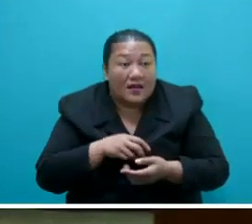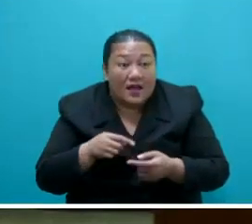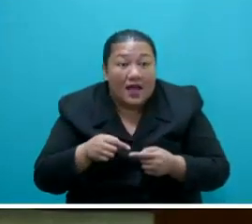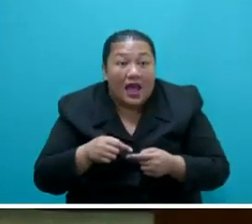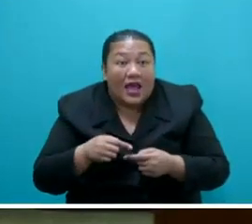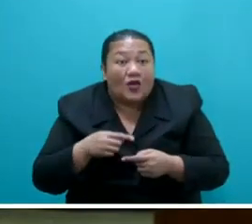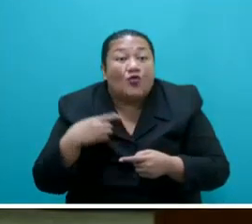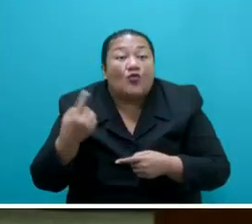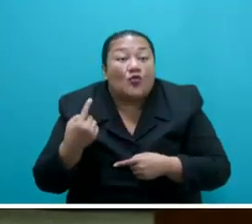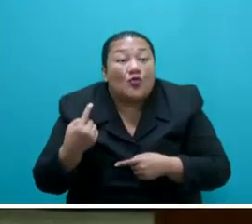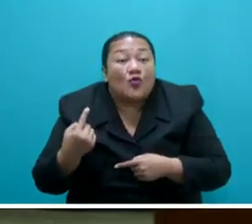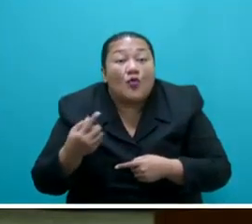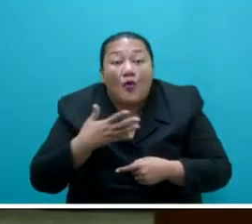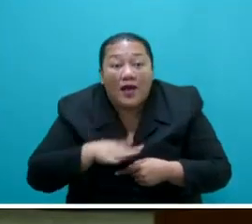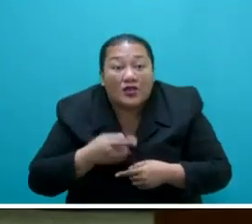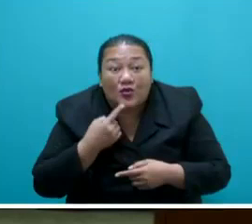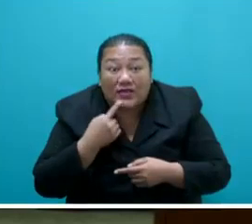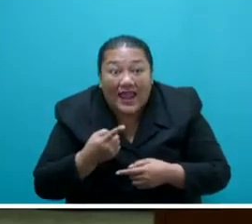people to do so.